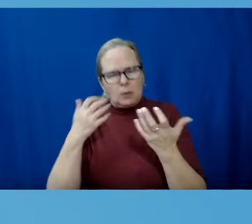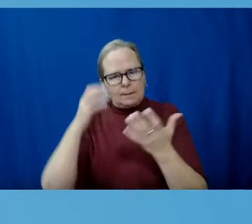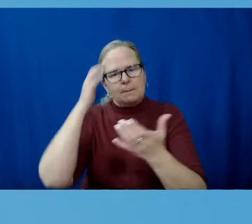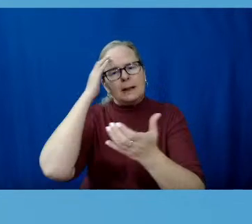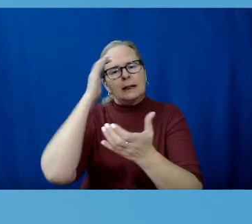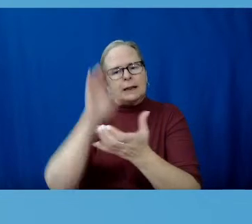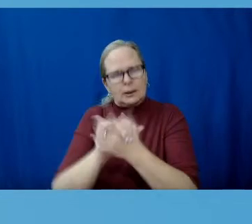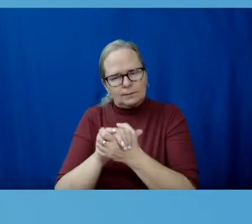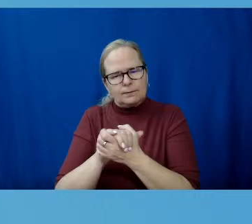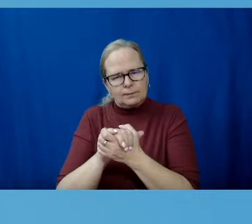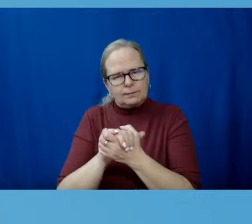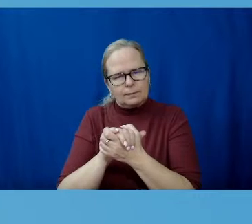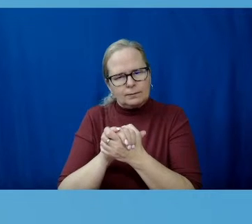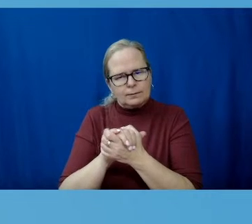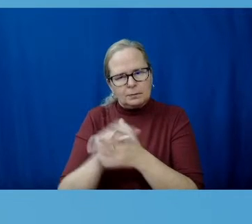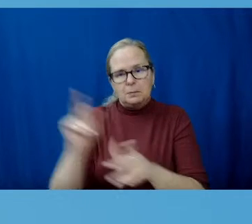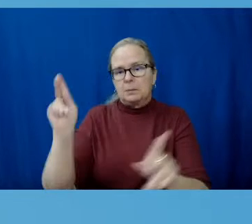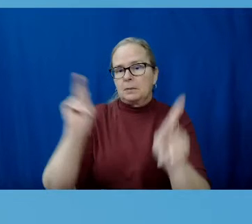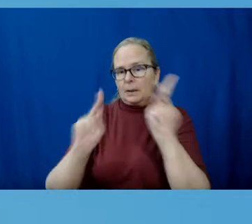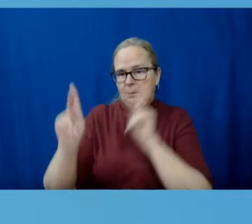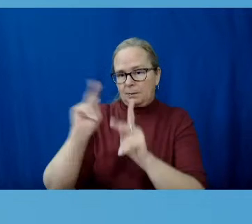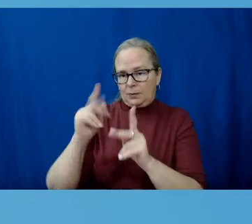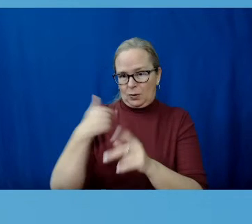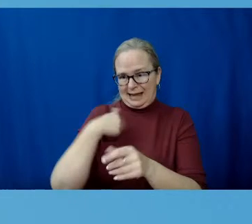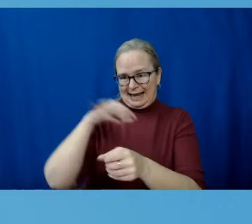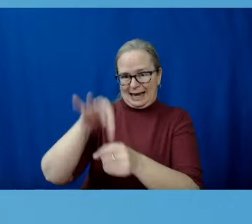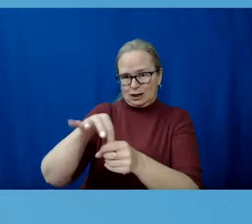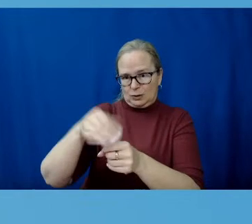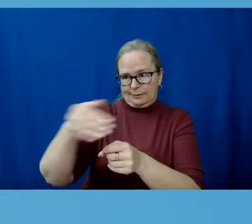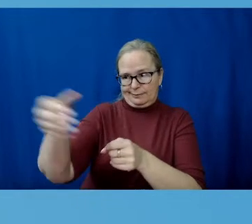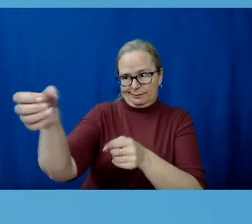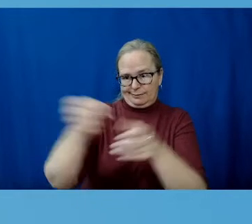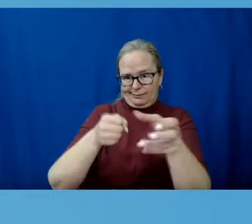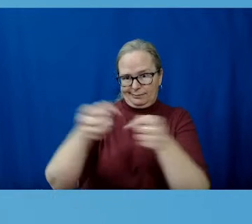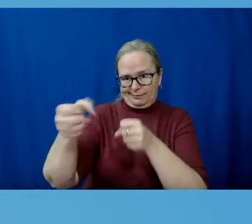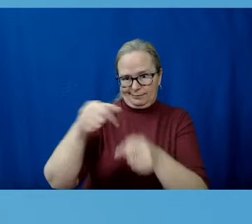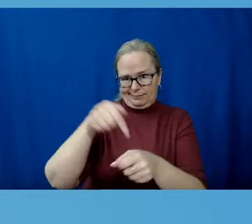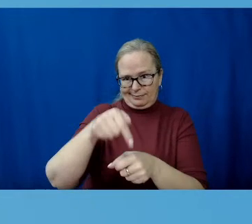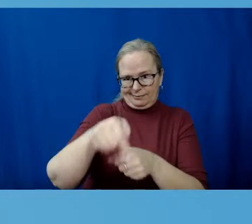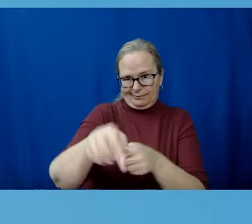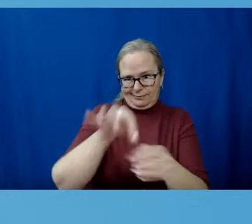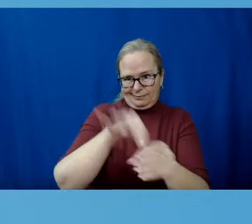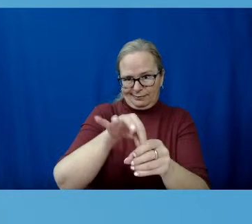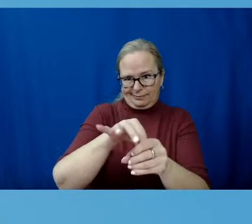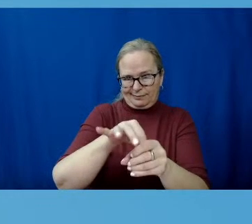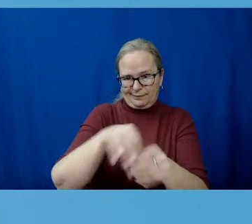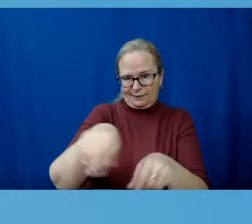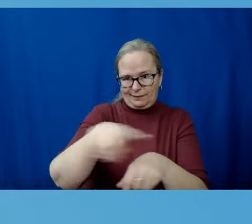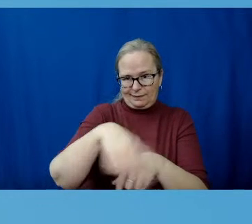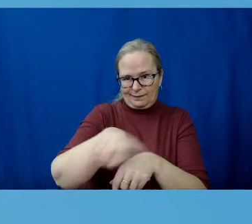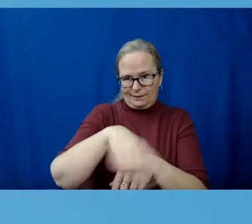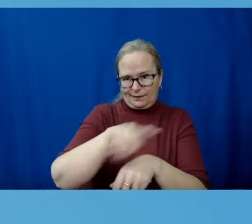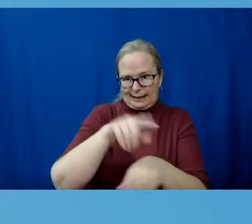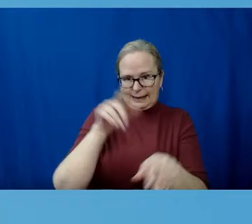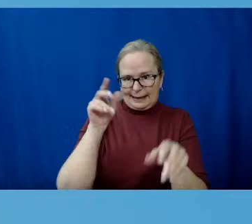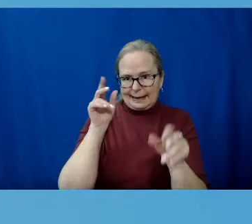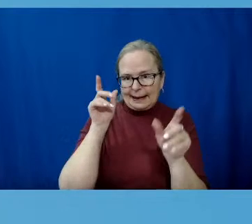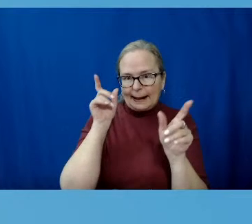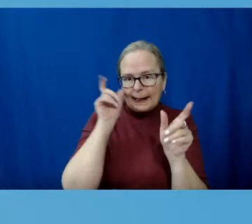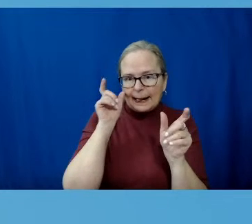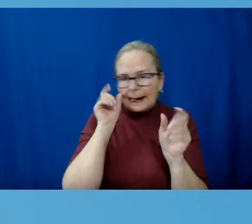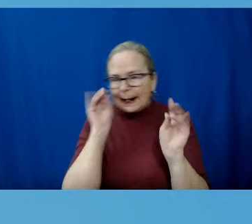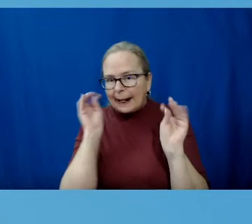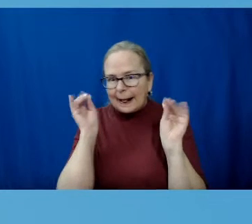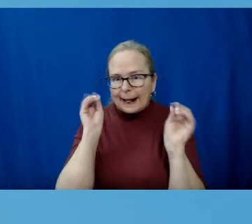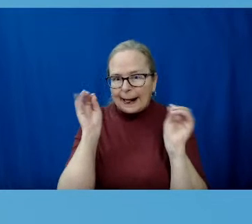not evil, inhumane people, and that they do feel some